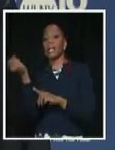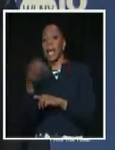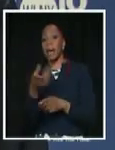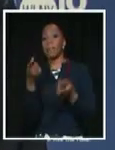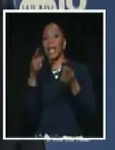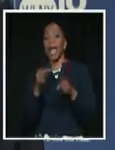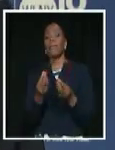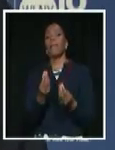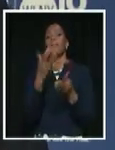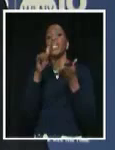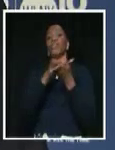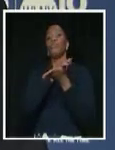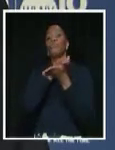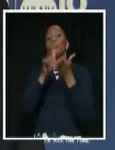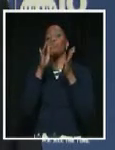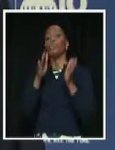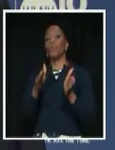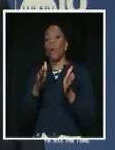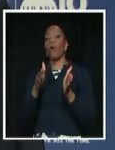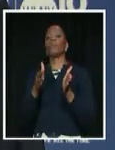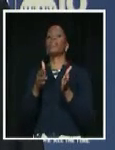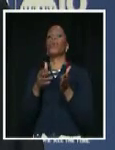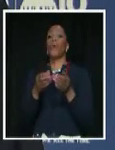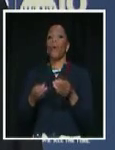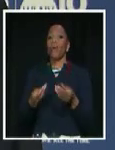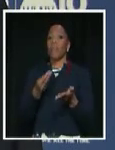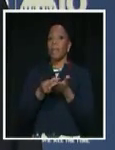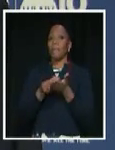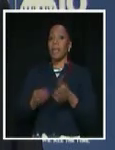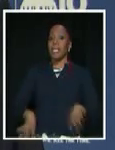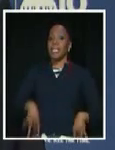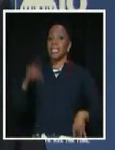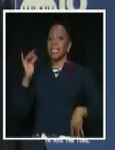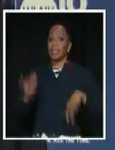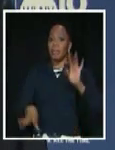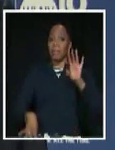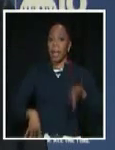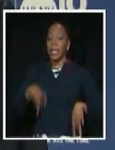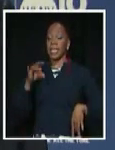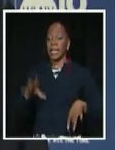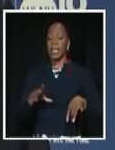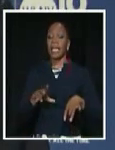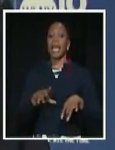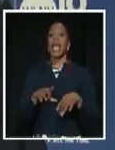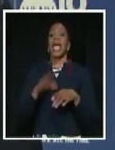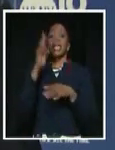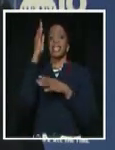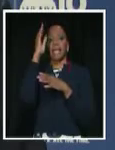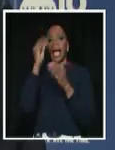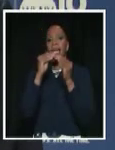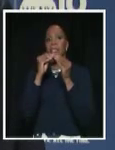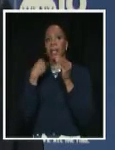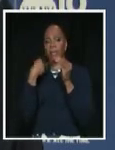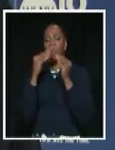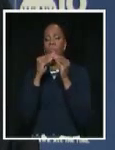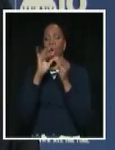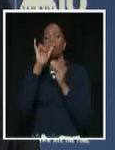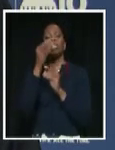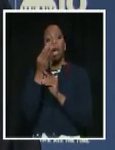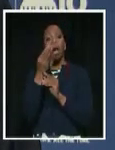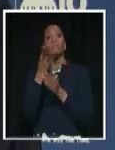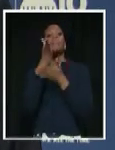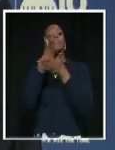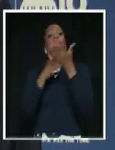and spending money, which is creating jobs in those states and giving those states revenue that we need here. So gambling, it's a part of